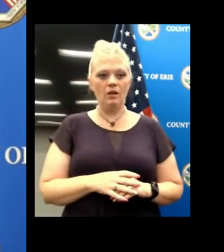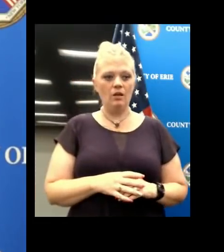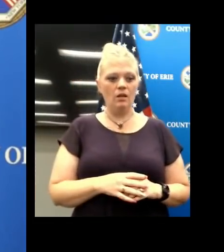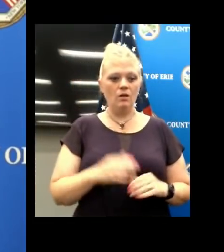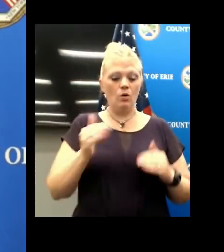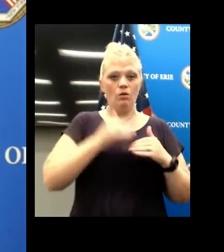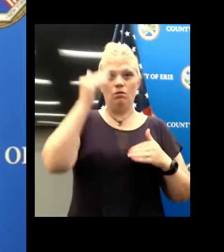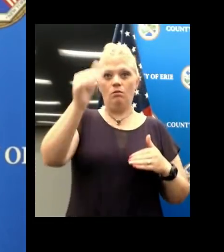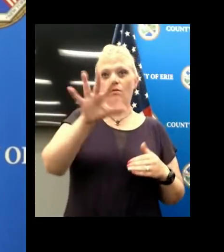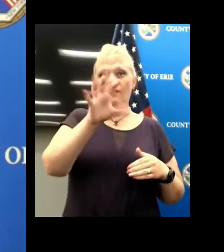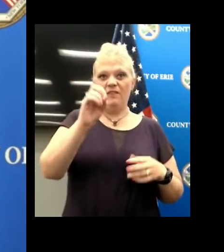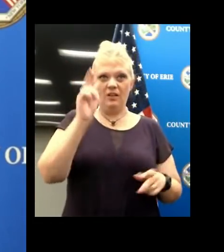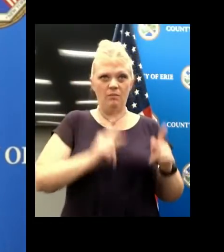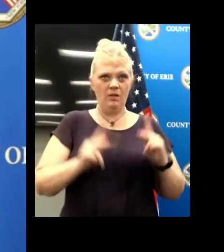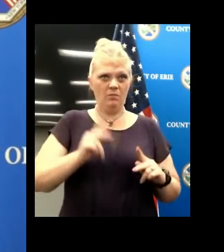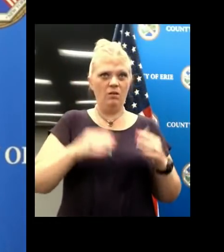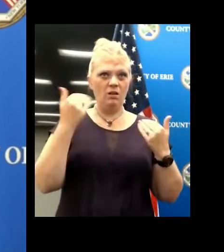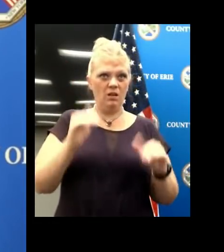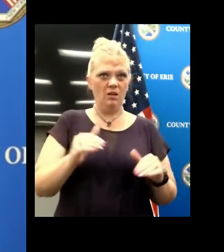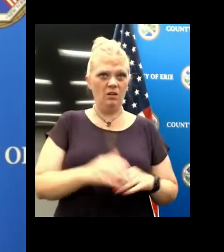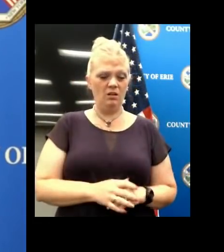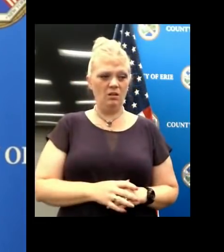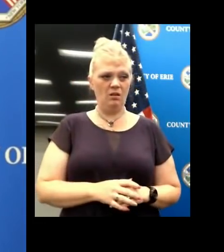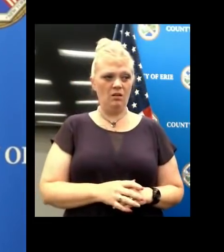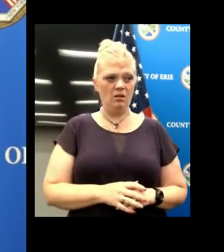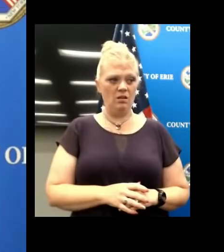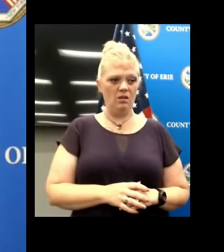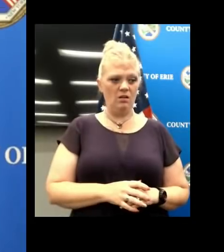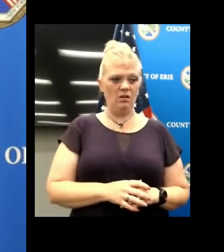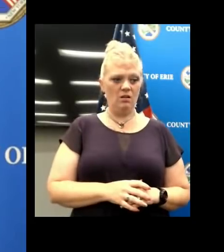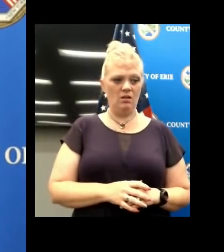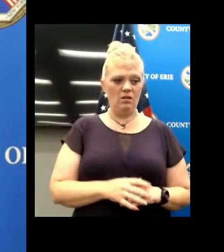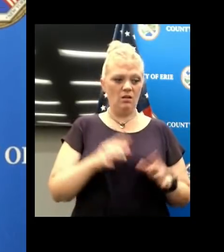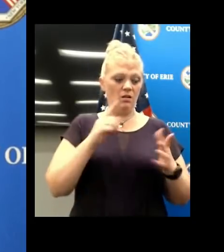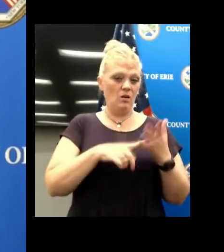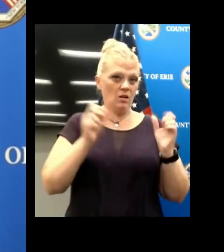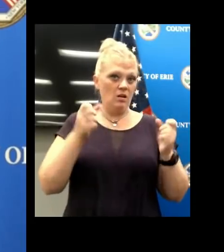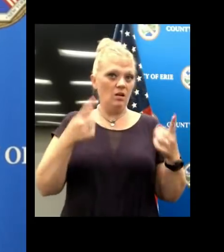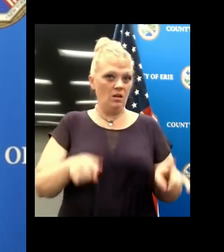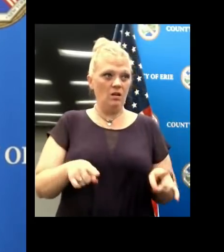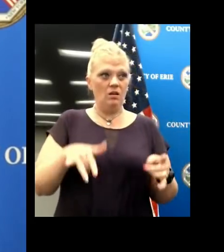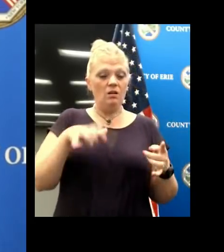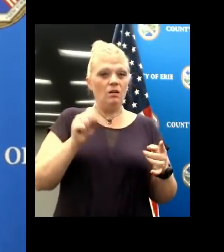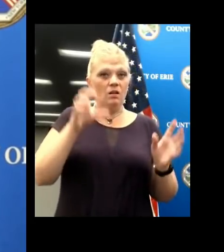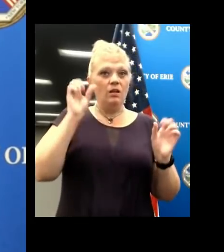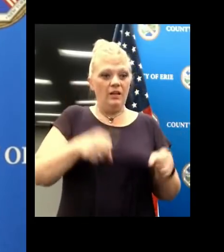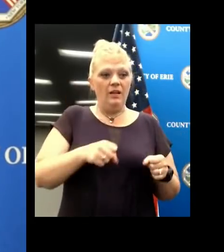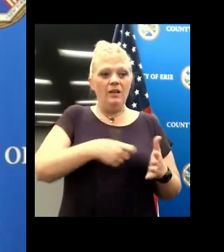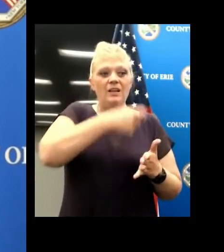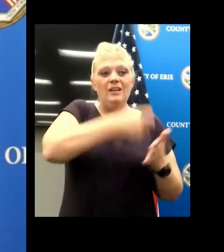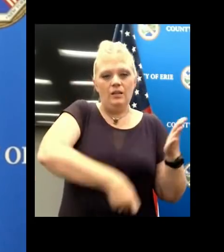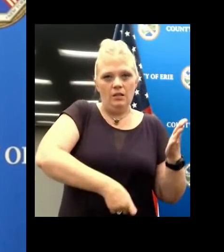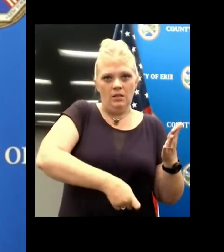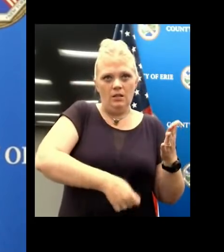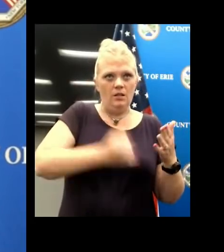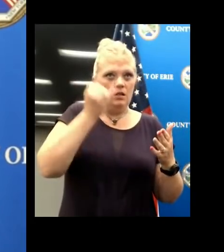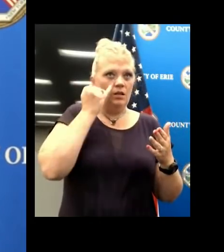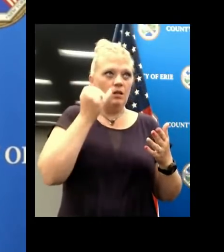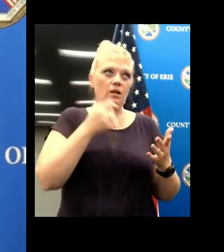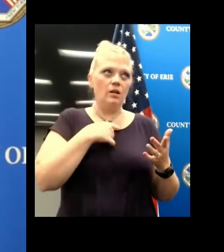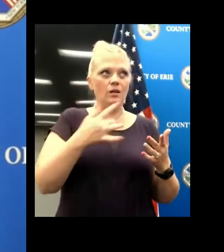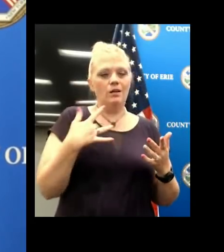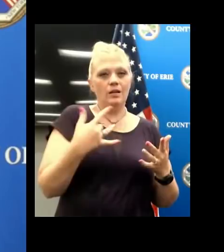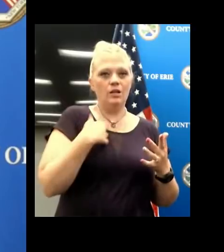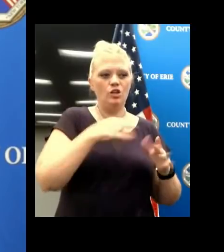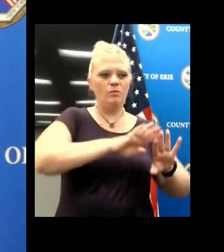the 50-person threshold, what can happen? And yes, they can be cited. Generally, it's broken up. I know